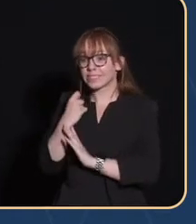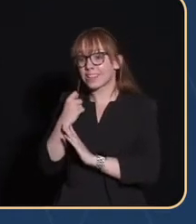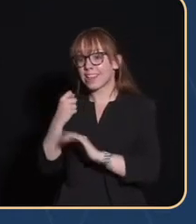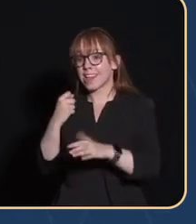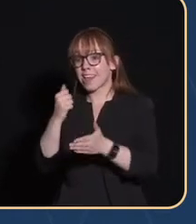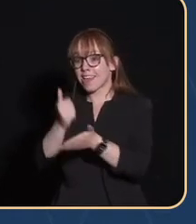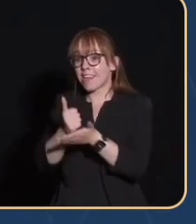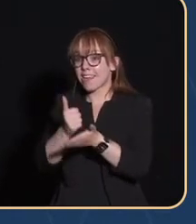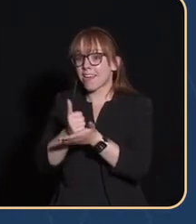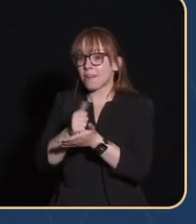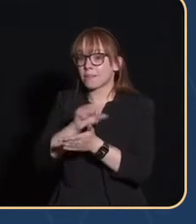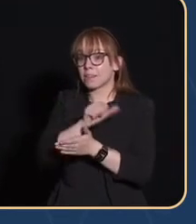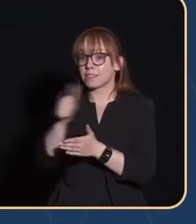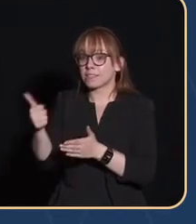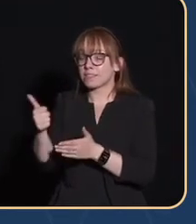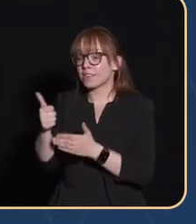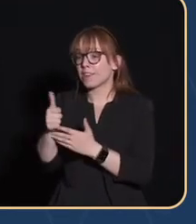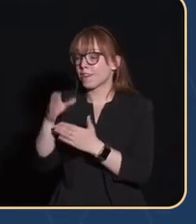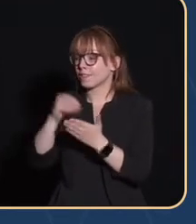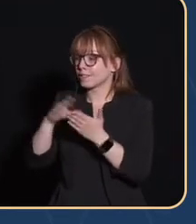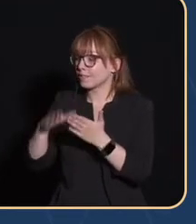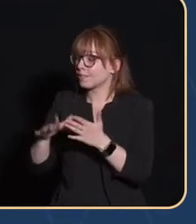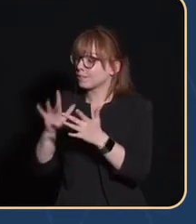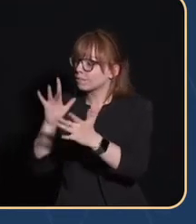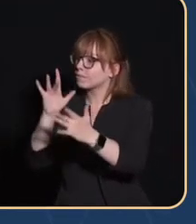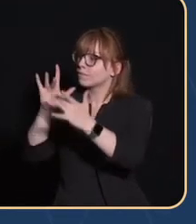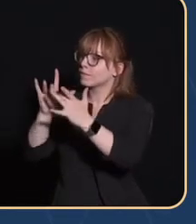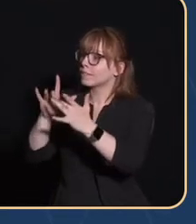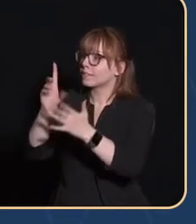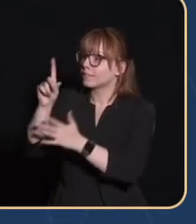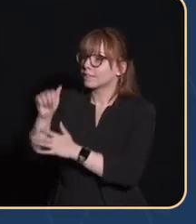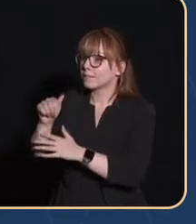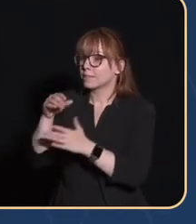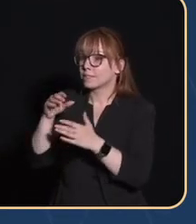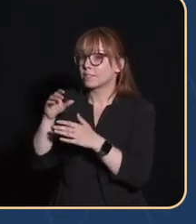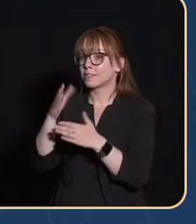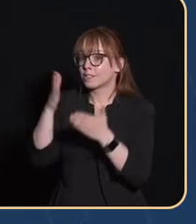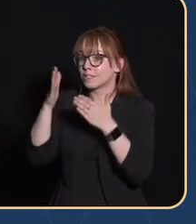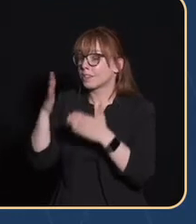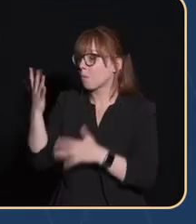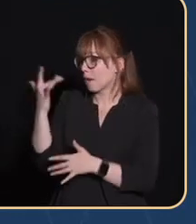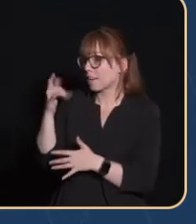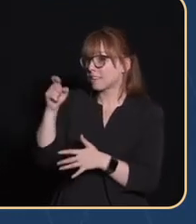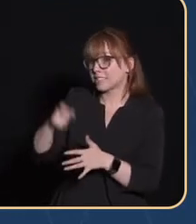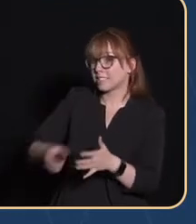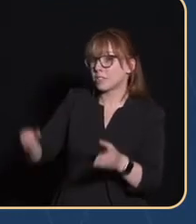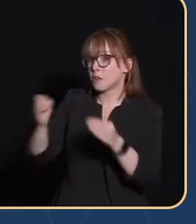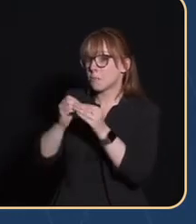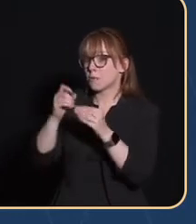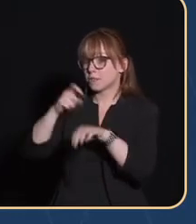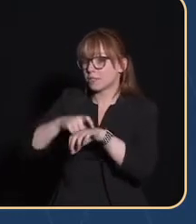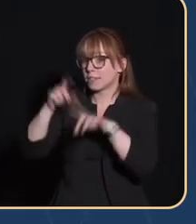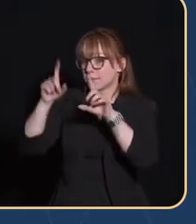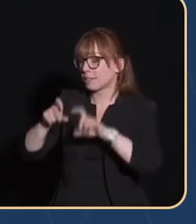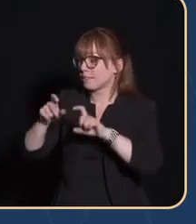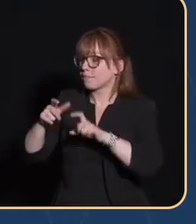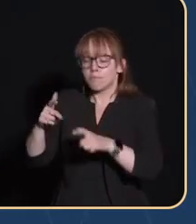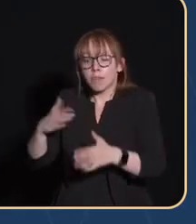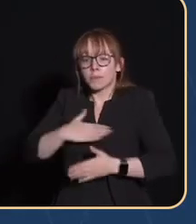fellow classmate get in touch with disability services because they needed extra time on tests. I was glad to